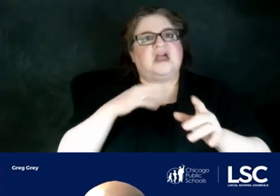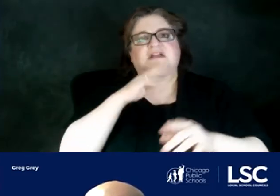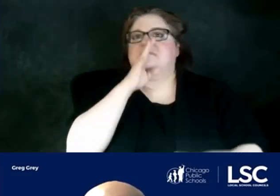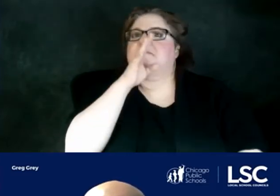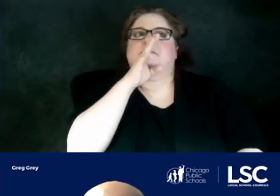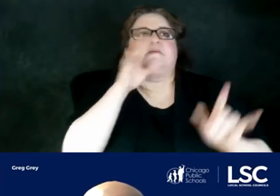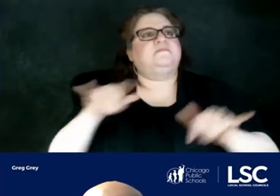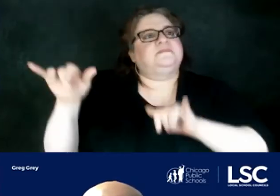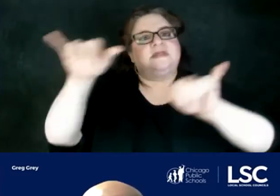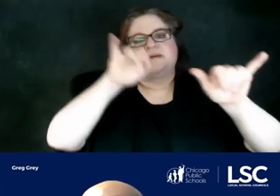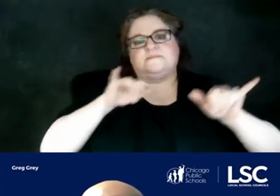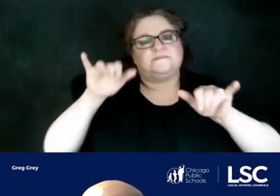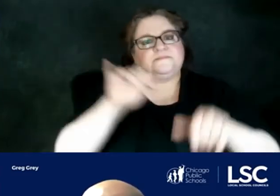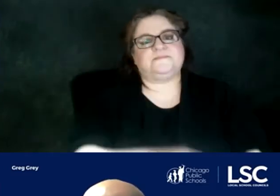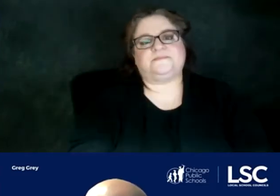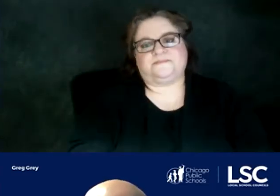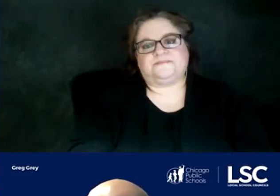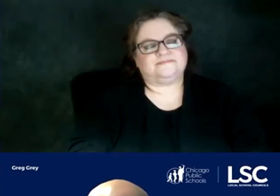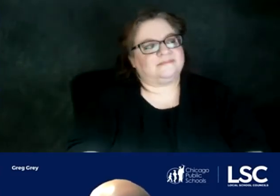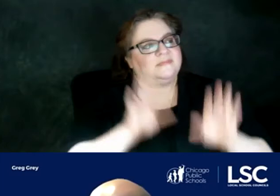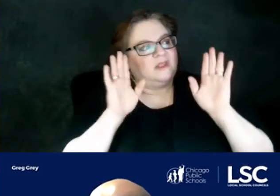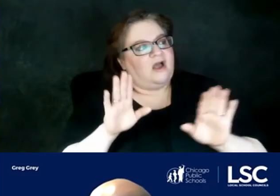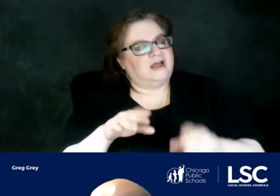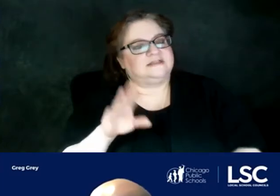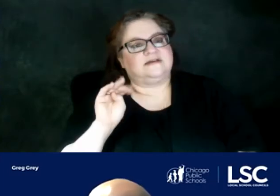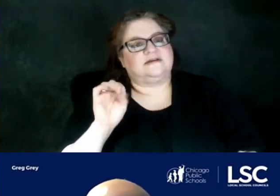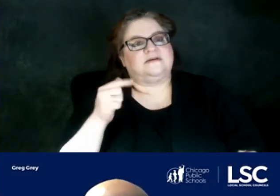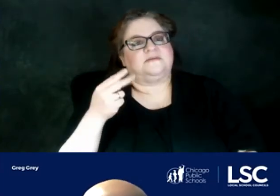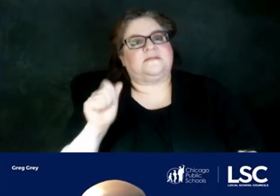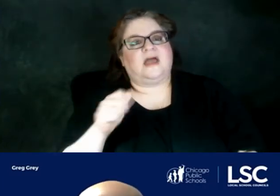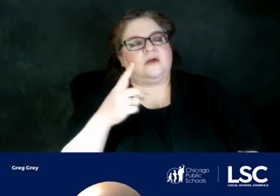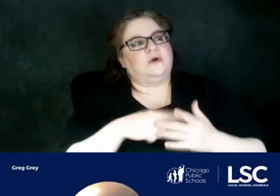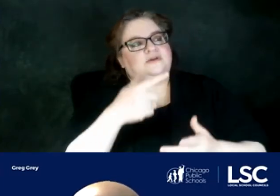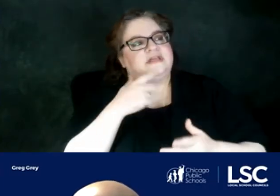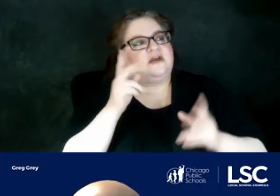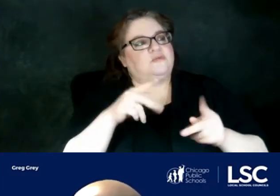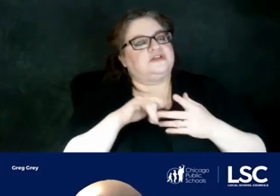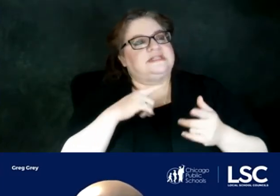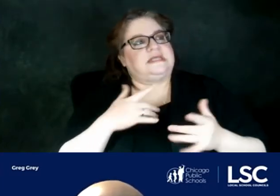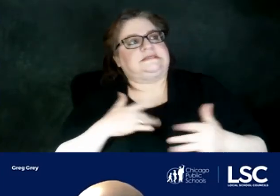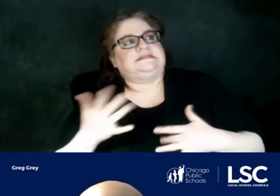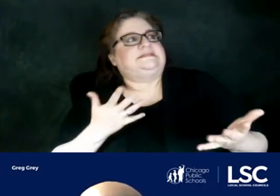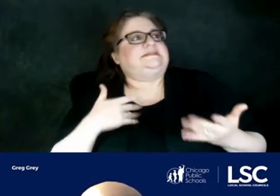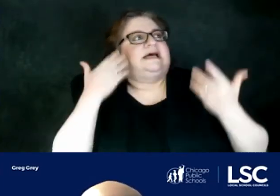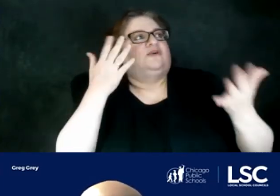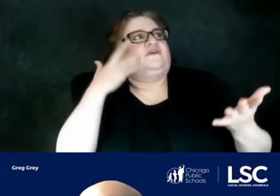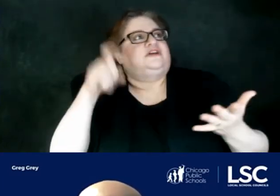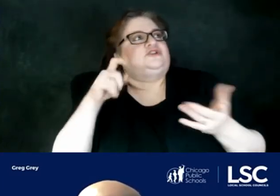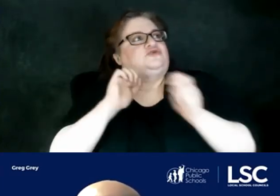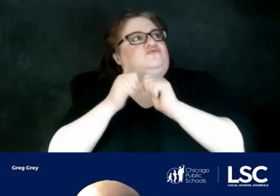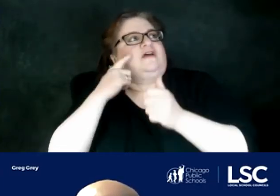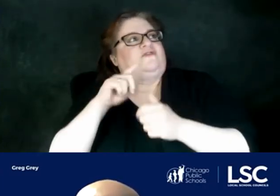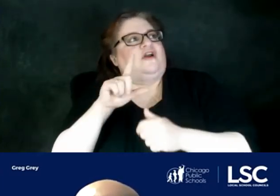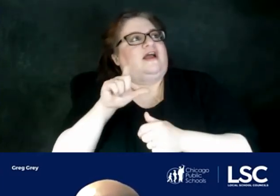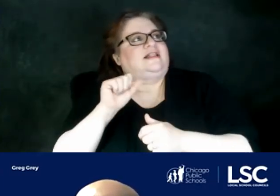everyone else. Awesome. Mega, what would you say to someone who's hesitant to run for the LSC?